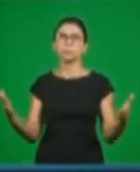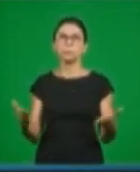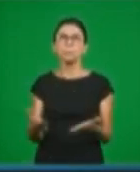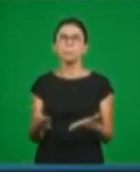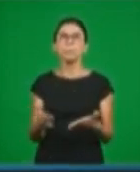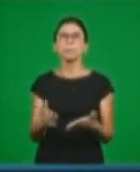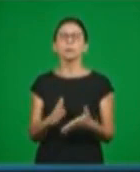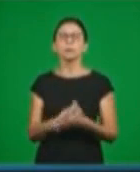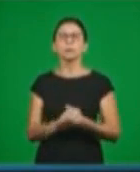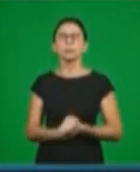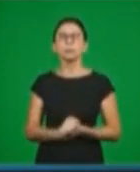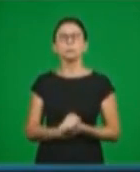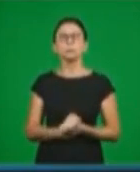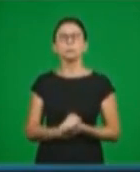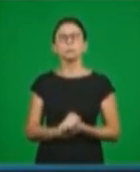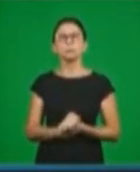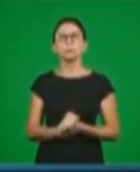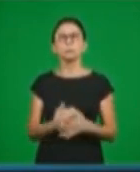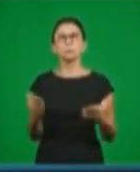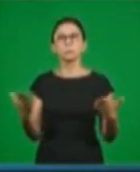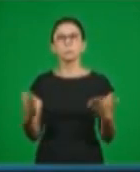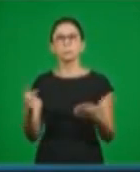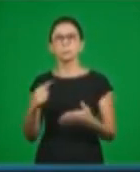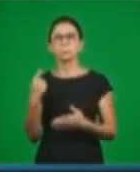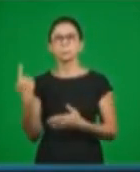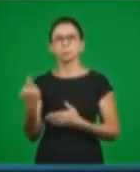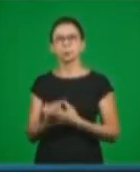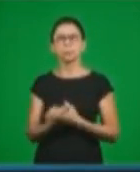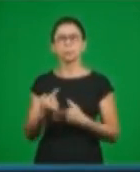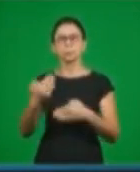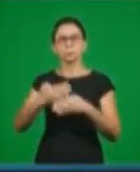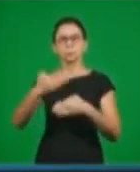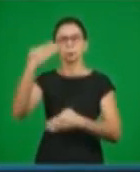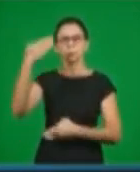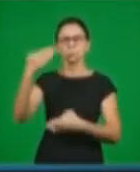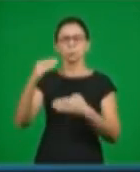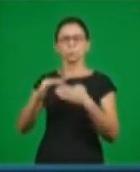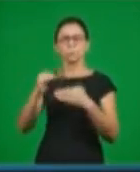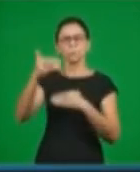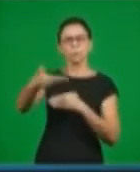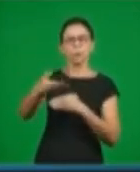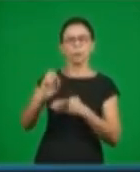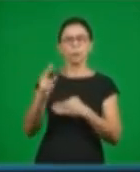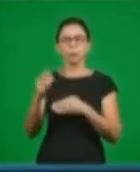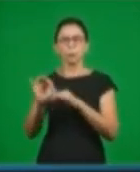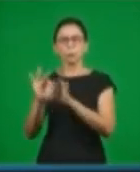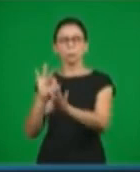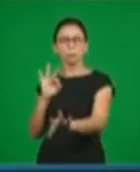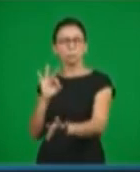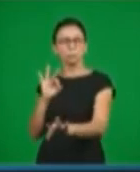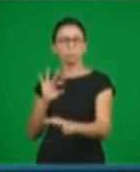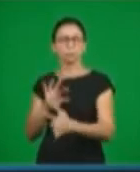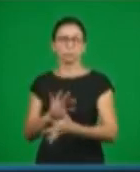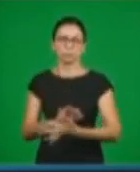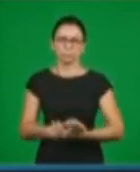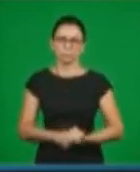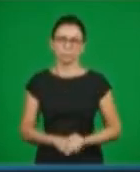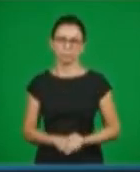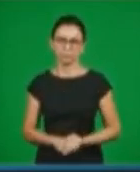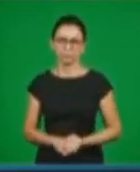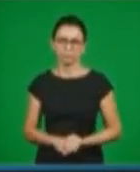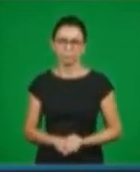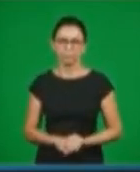from one another on the wall. My brothers, who don't understand